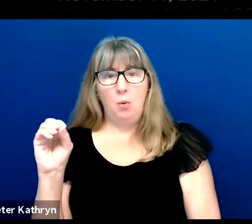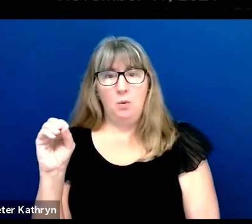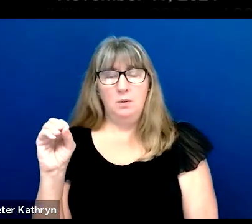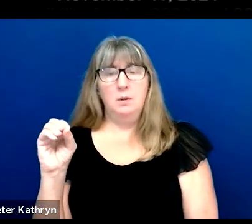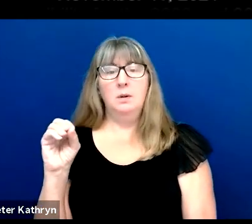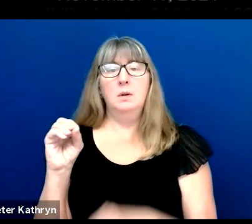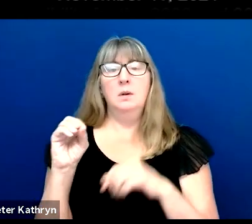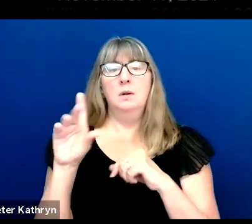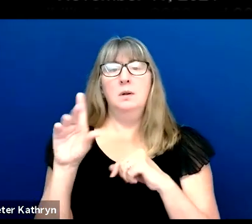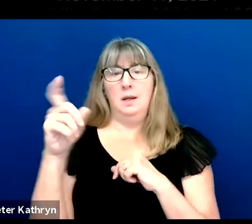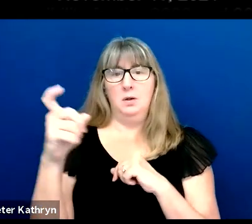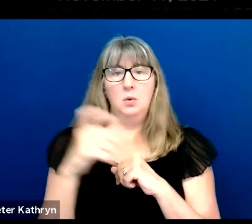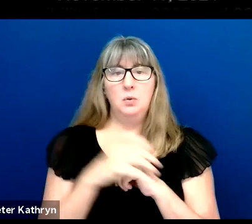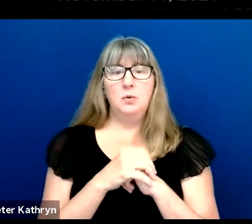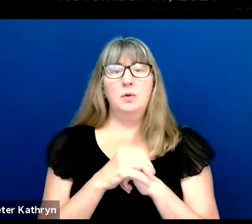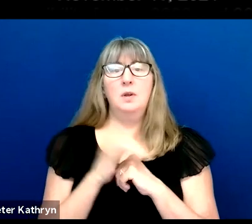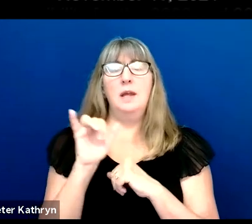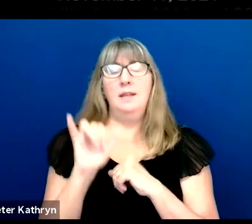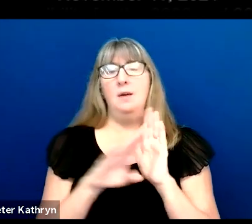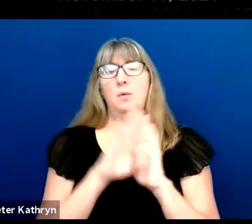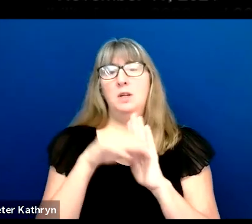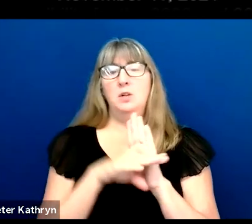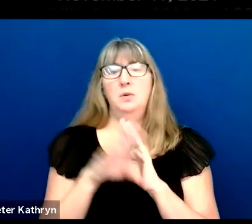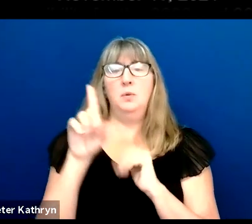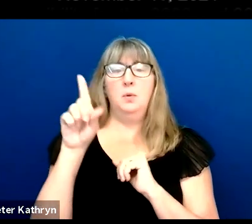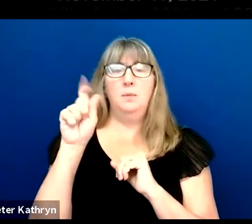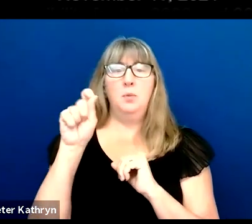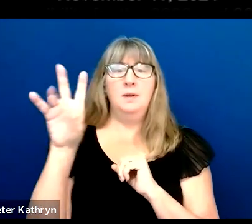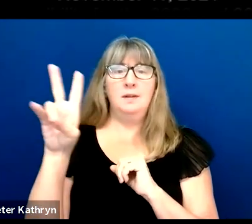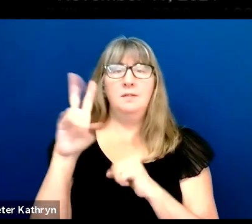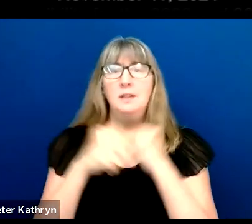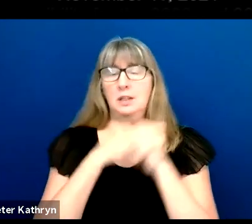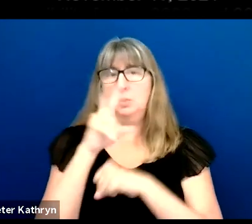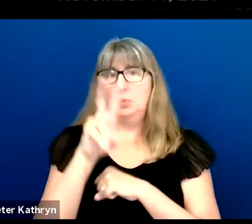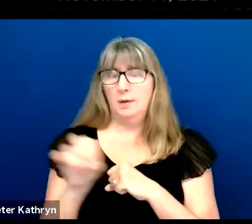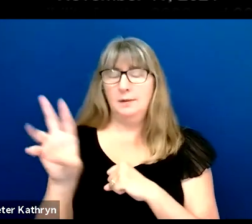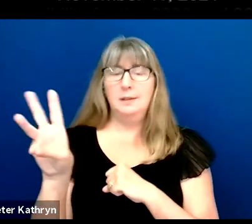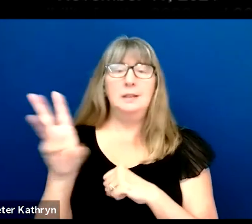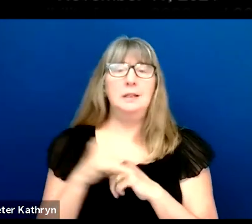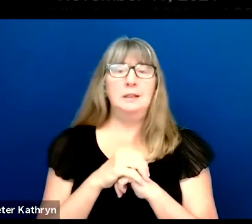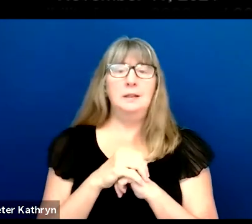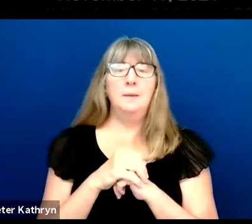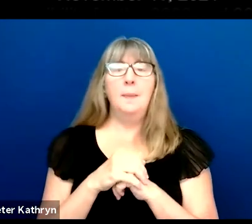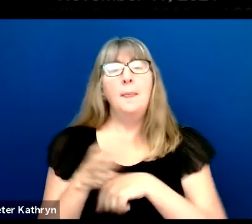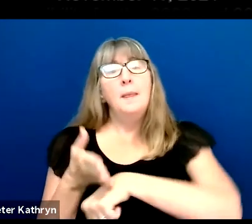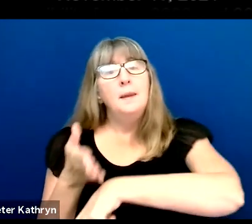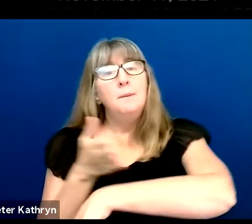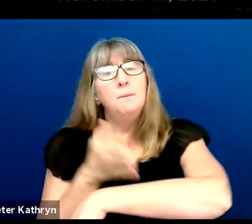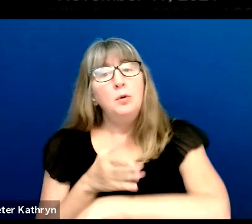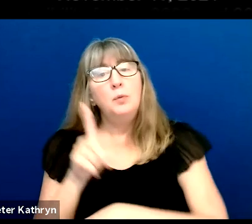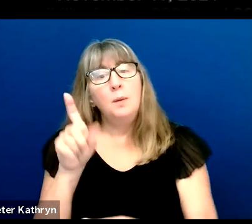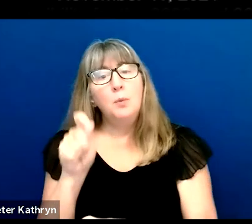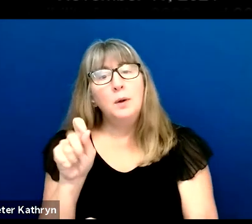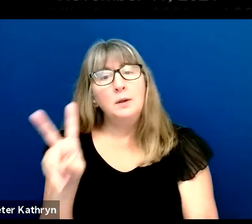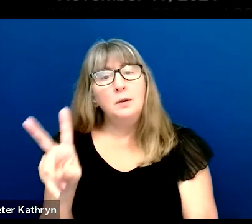diagnosed. And that ratio tops out at 1.7 in 2006, and again improves slightly to 1.2 to